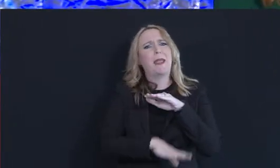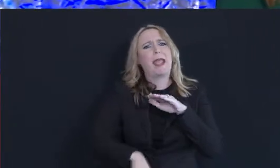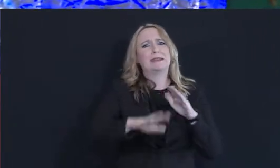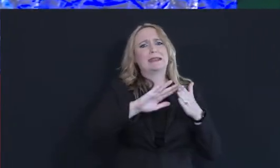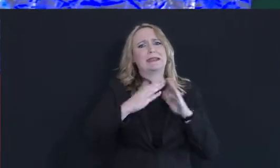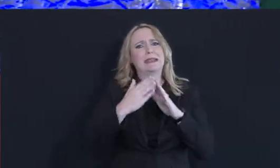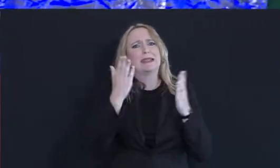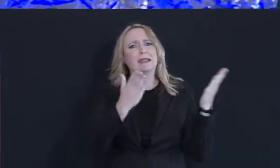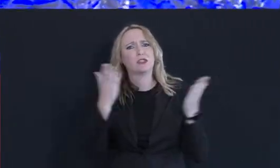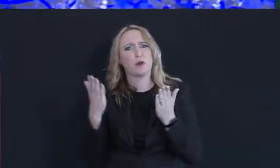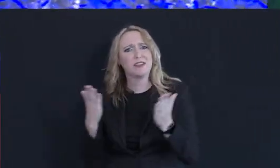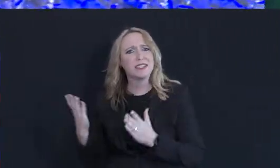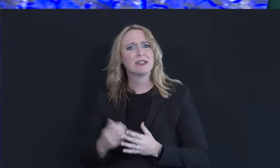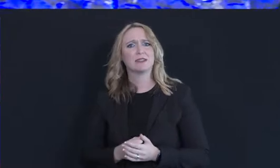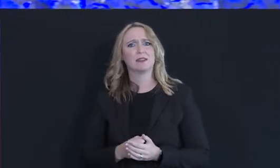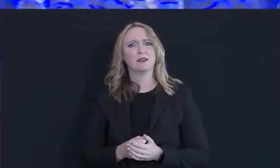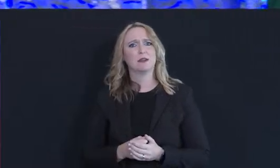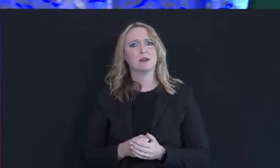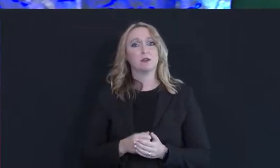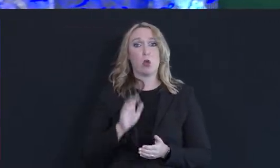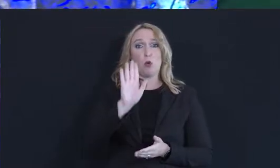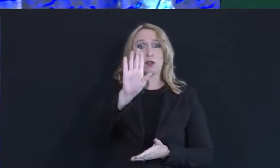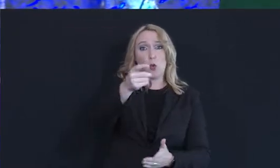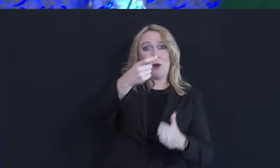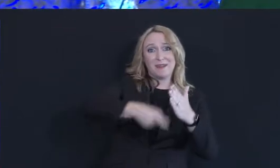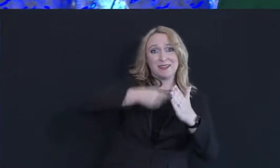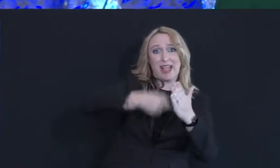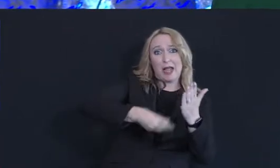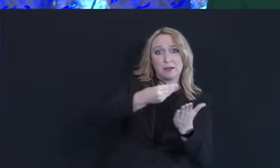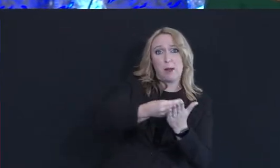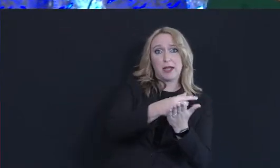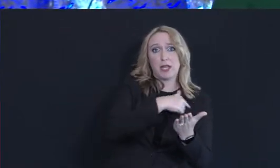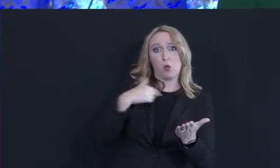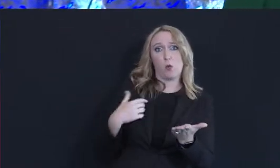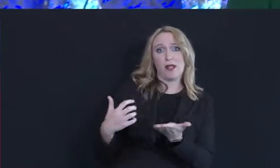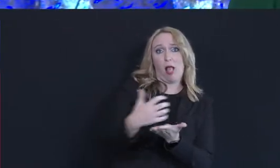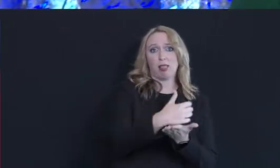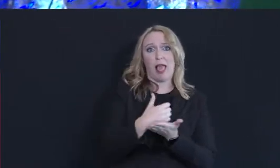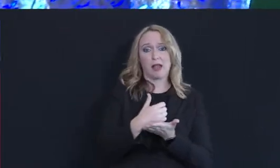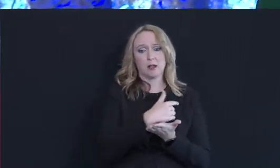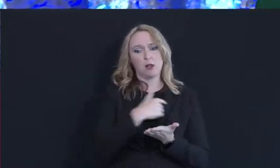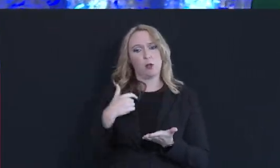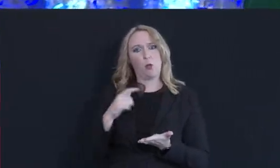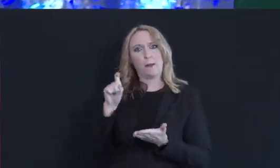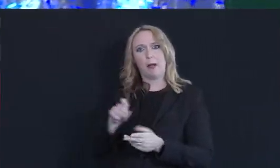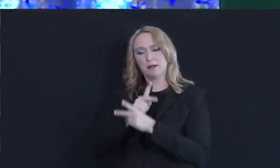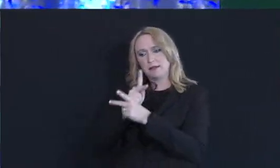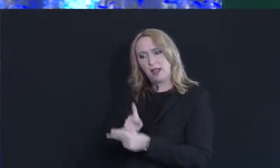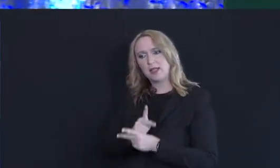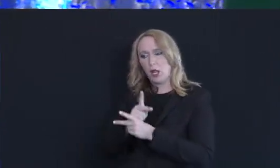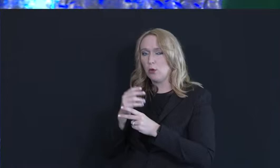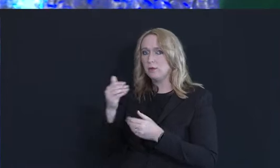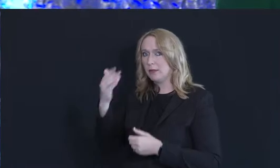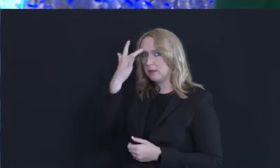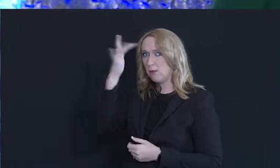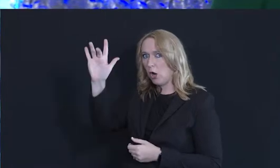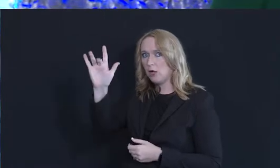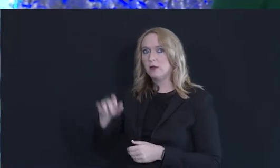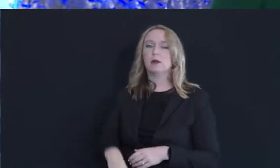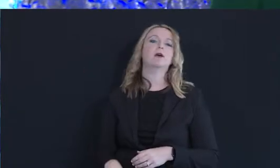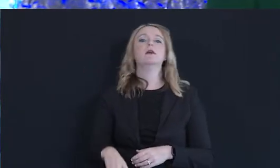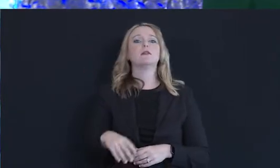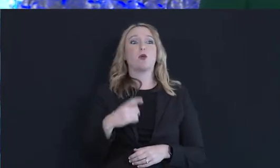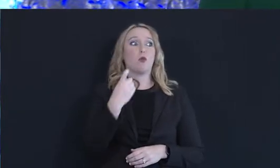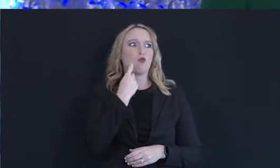so it all has to start with us being really smart with your tax dollars there's been a lot of chatter across Texas in the last year about